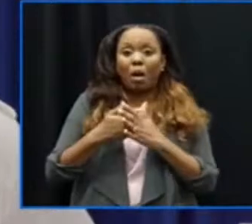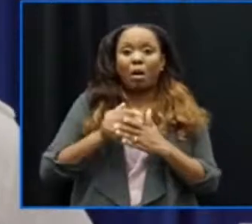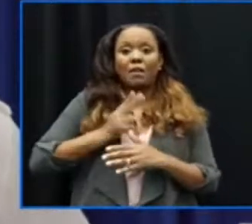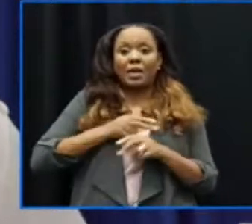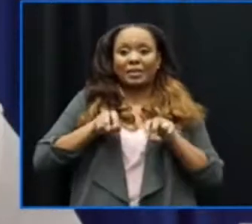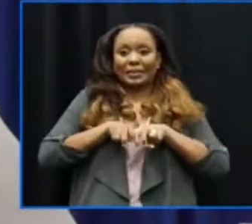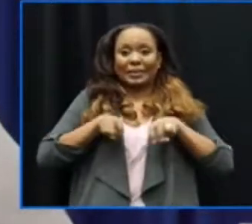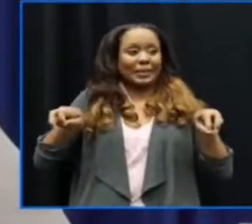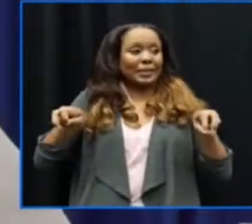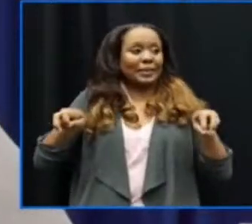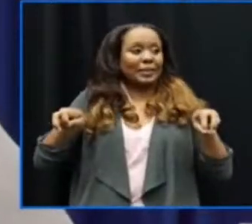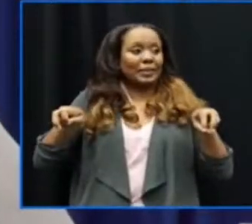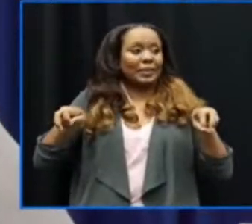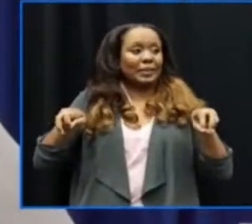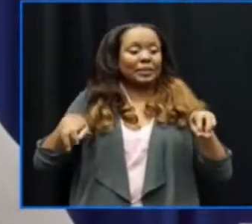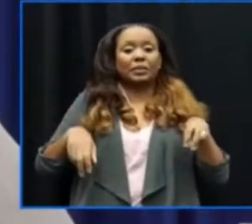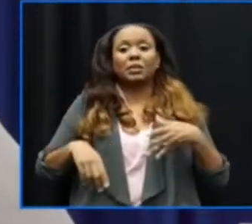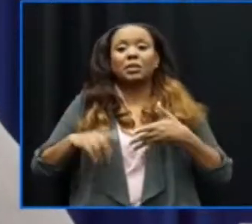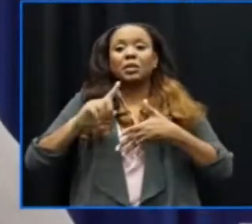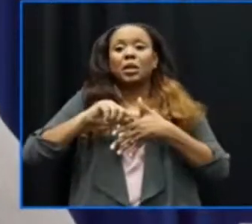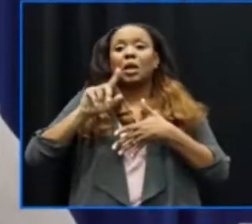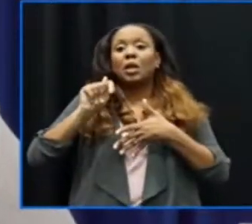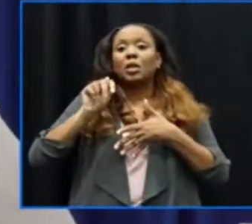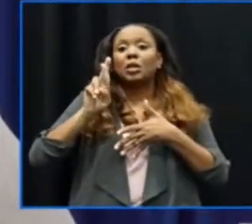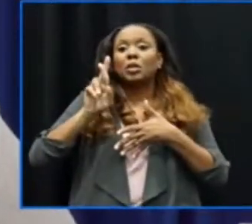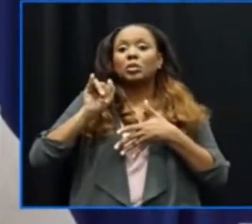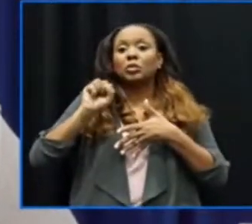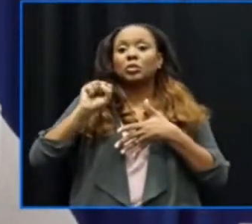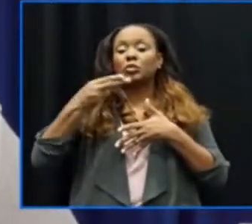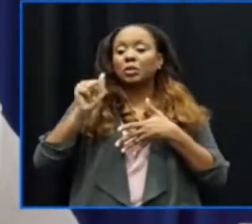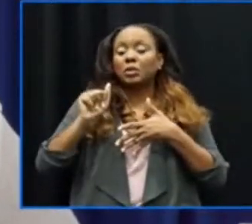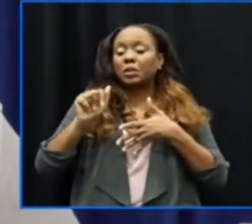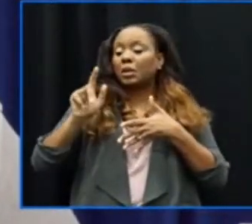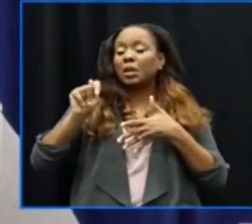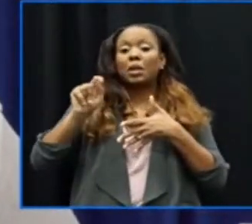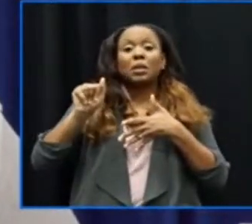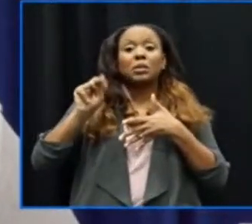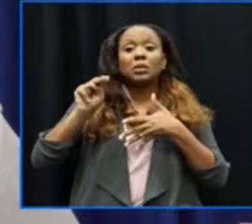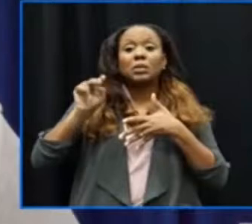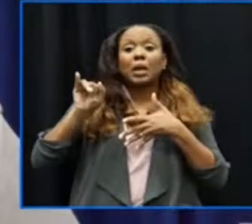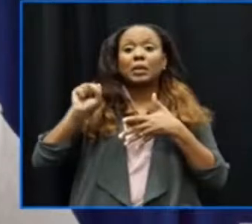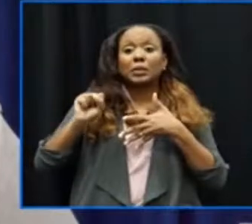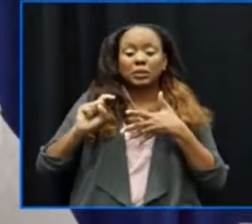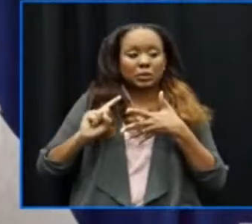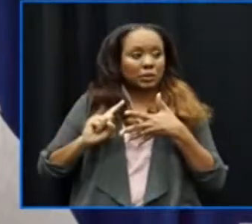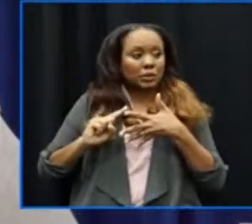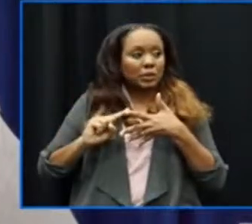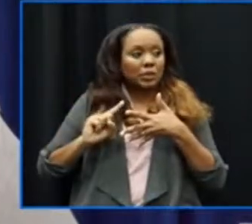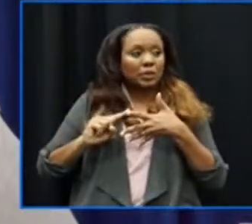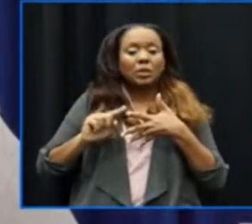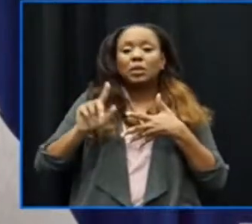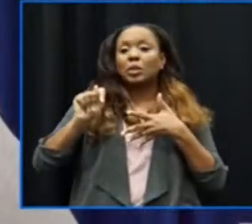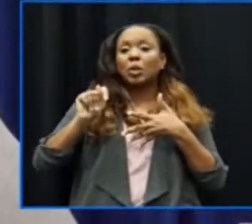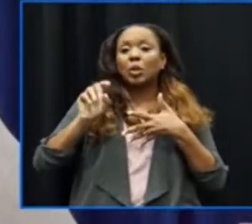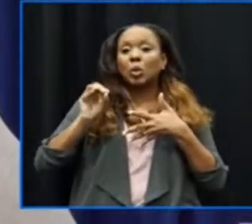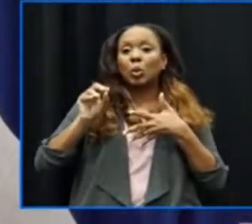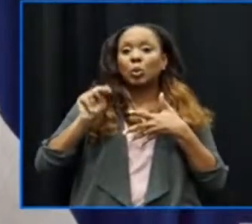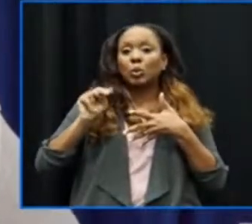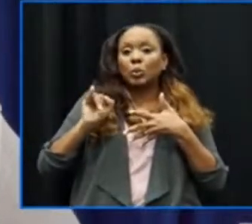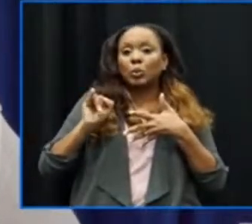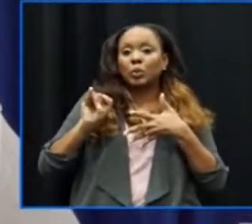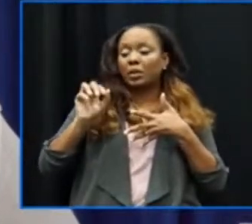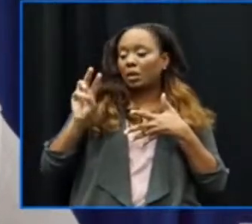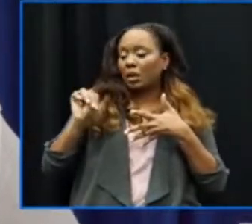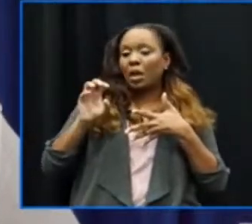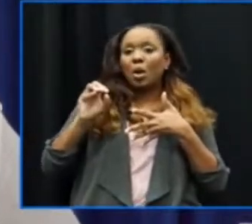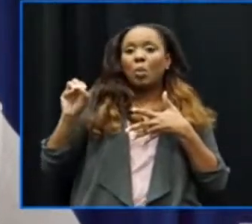Tricia Tanis, the Barbados Private Sector Association, the General Secretary of the Barbados Workers Union,